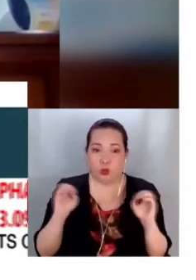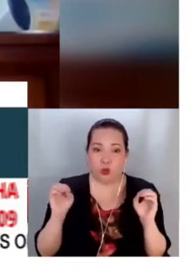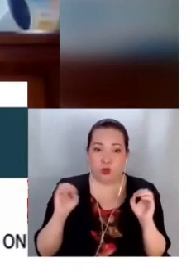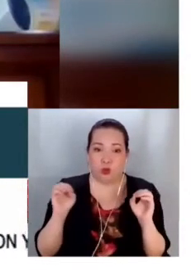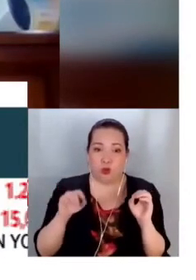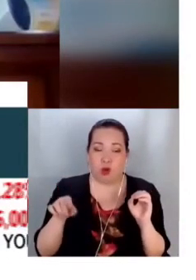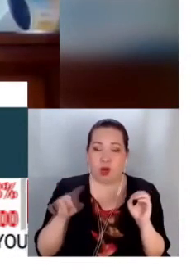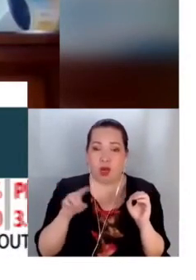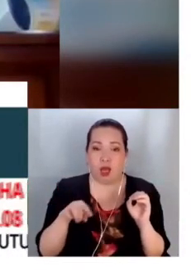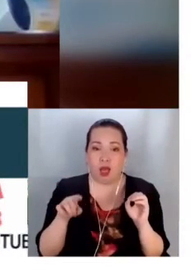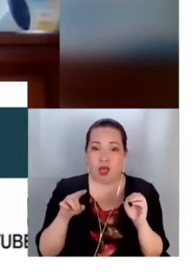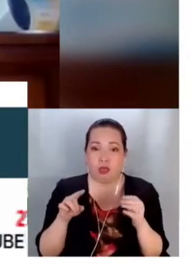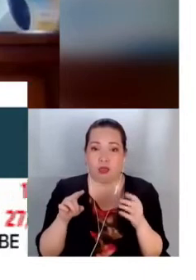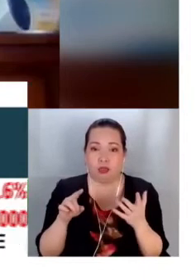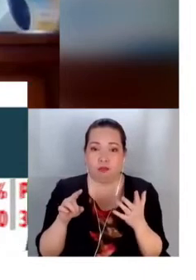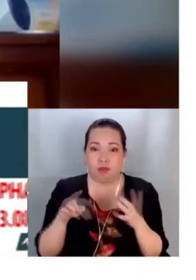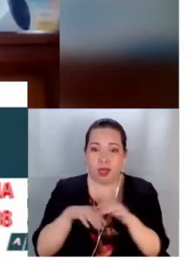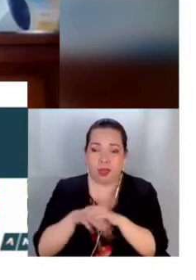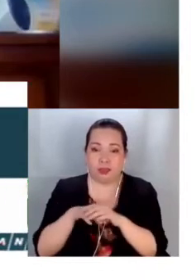200,000 to 700,000 additional